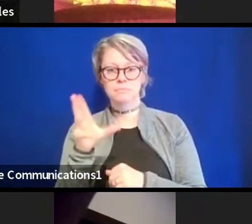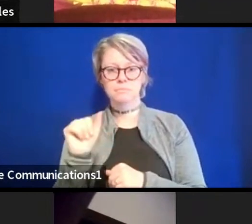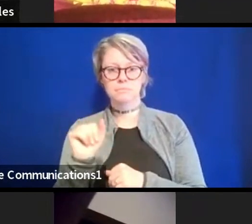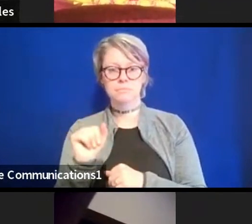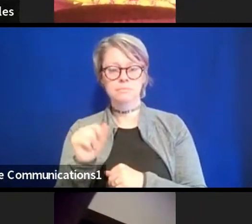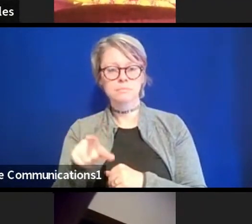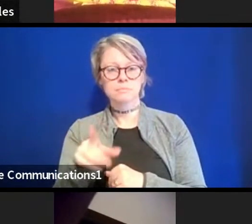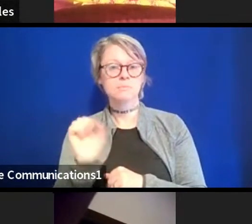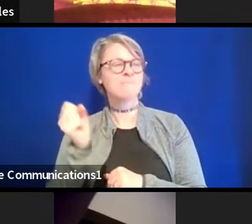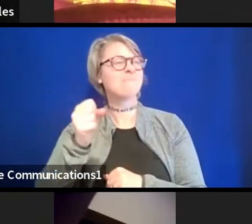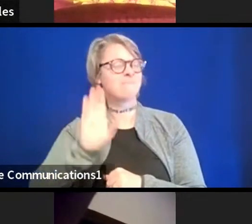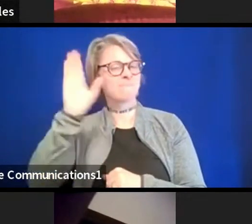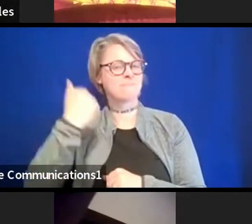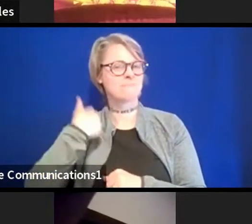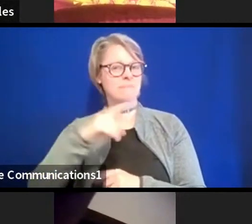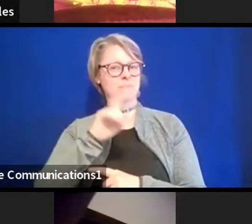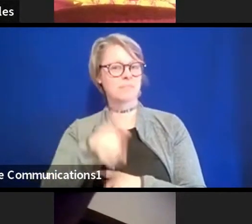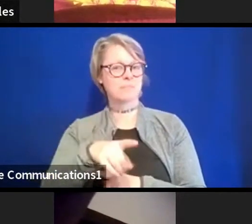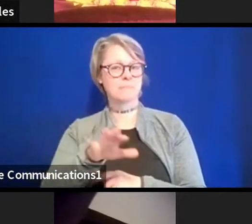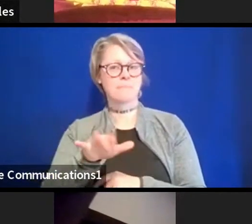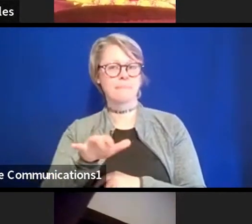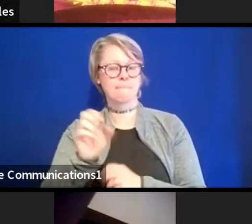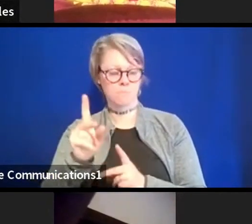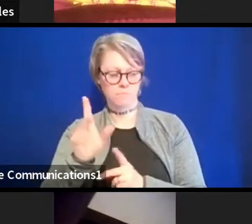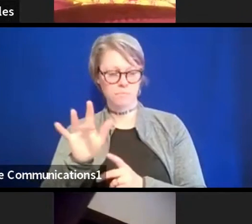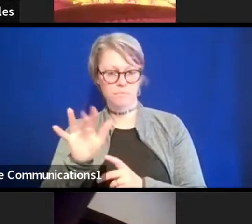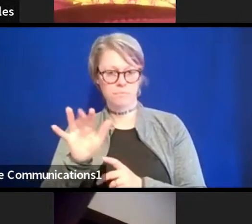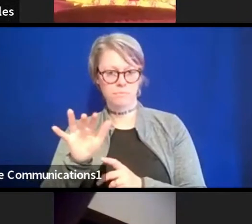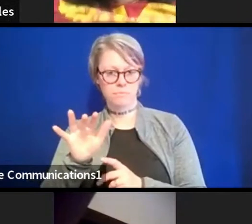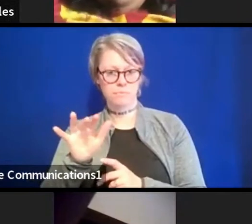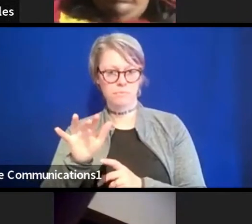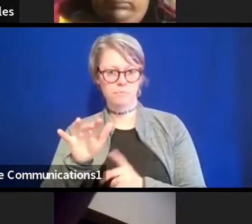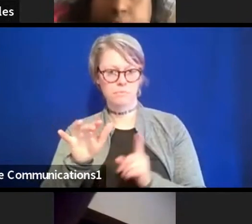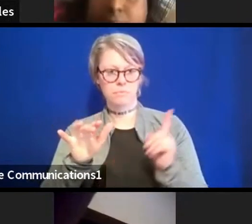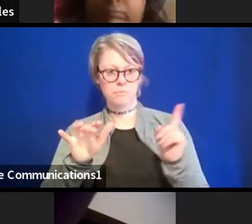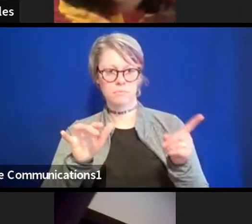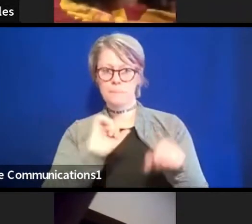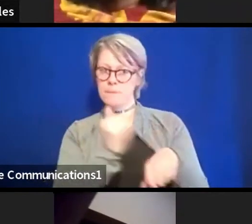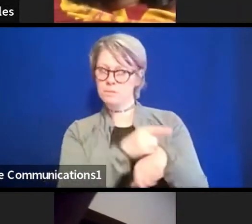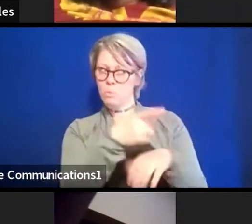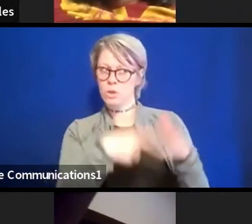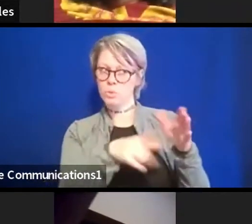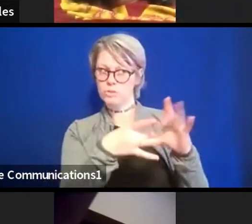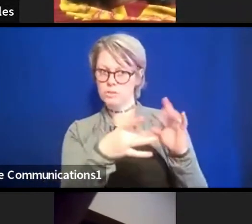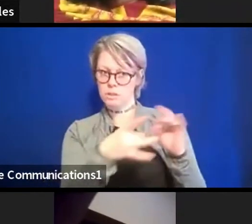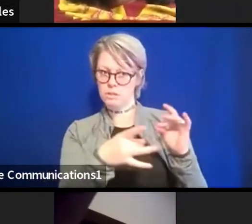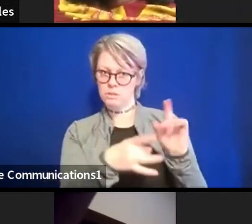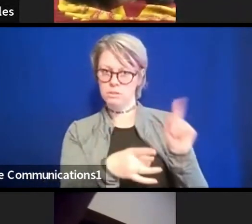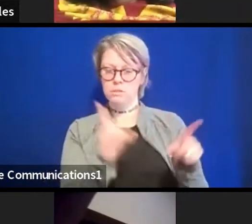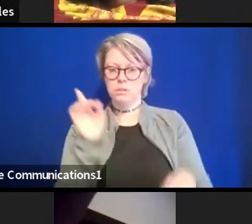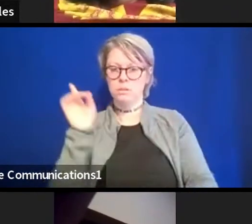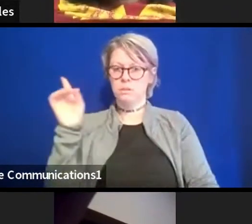Yes, I would like, okay, so basically what you just said was the